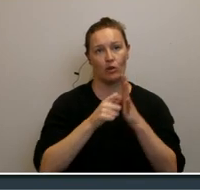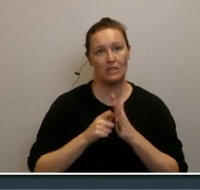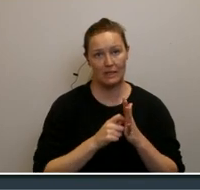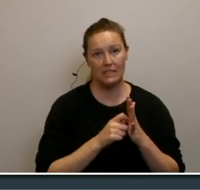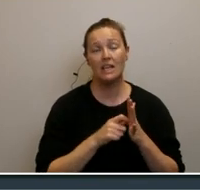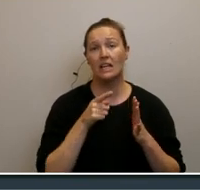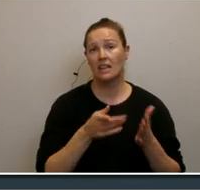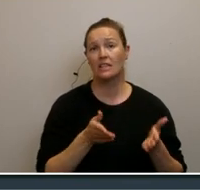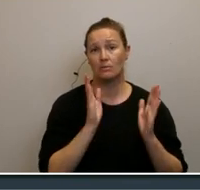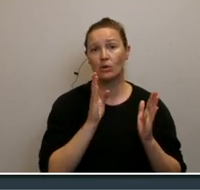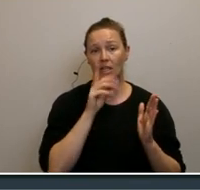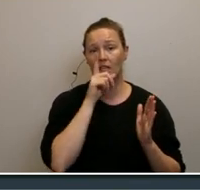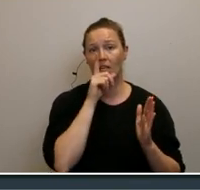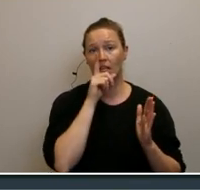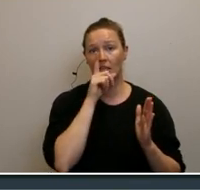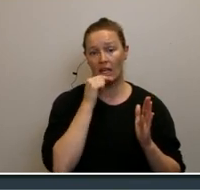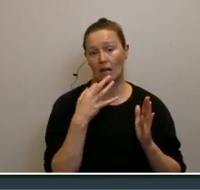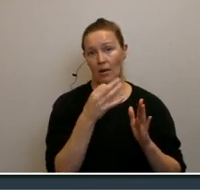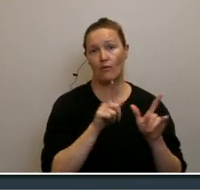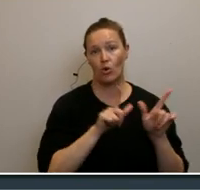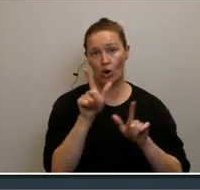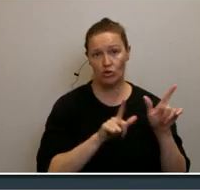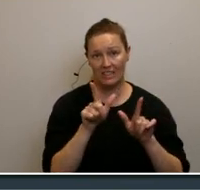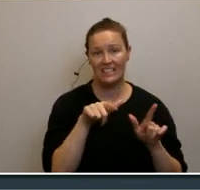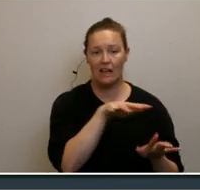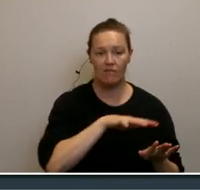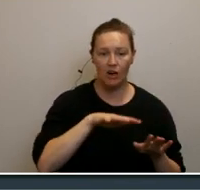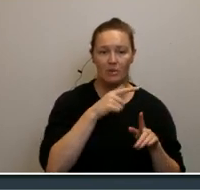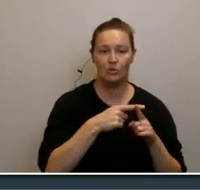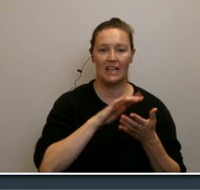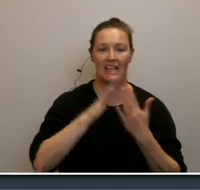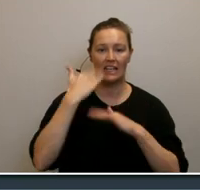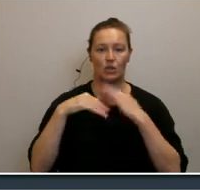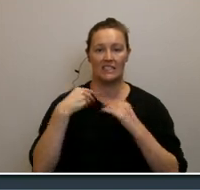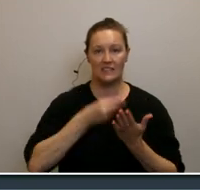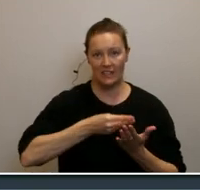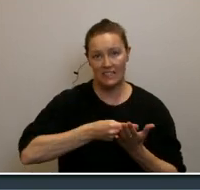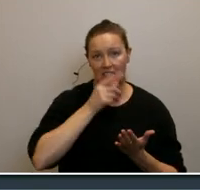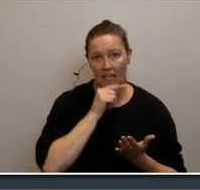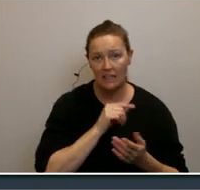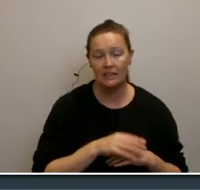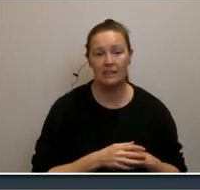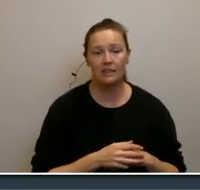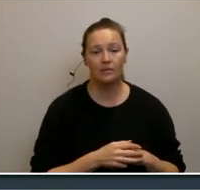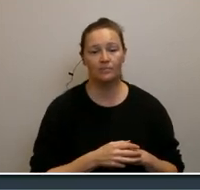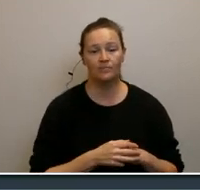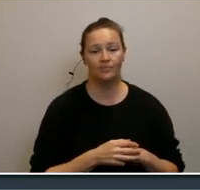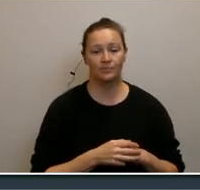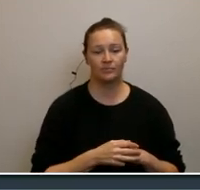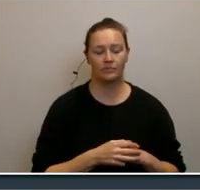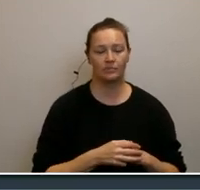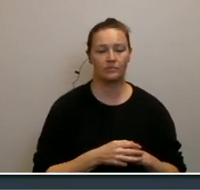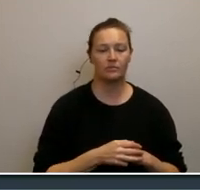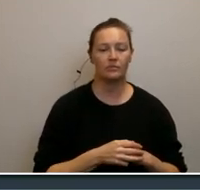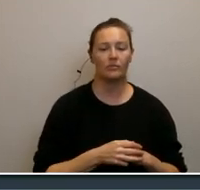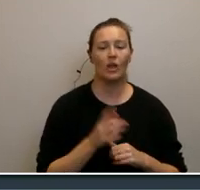is eligible for lotteries, environmental and heritage funding. The impost does not have